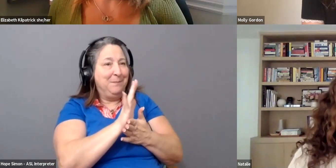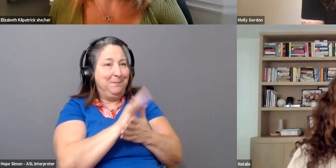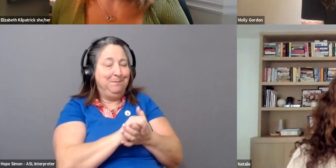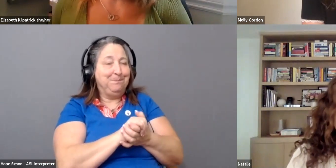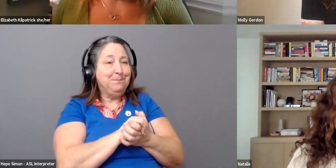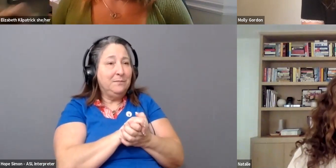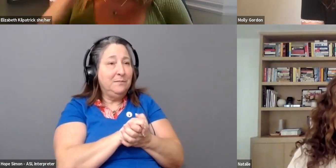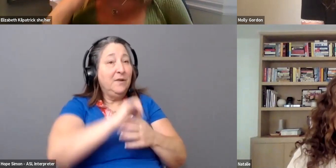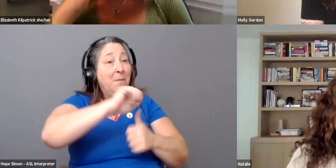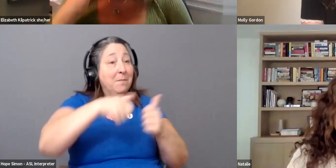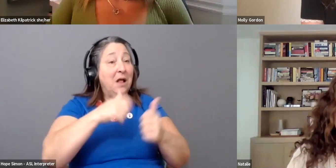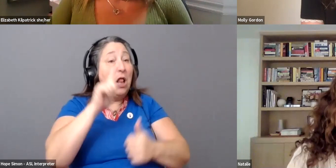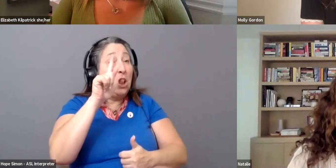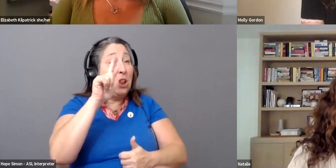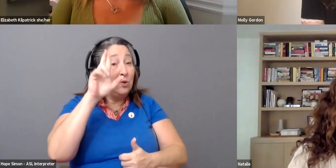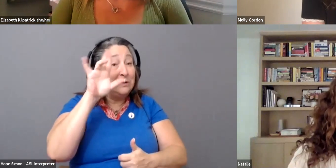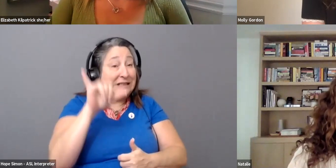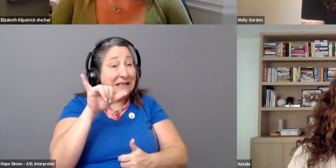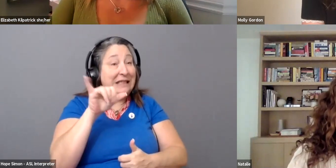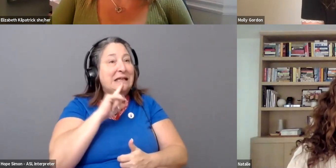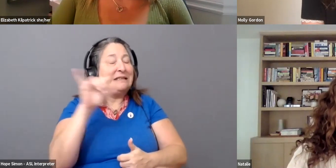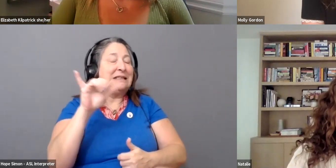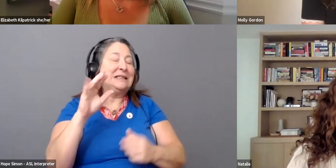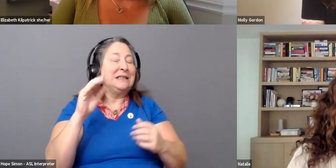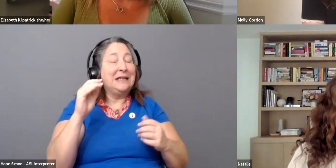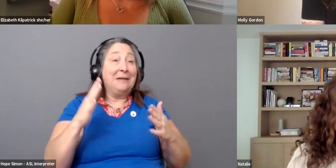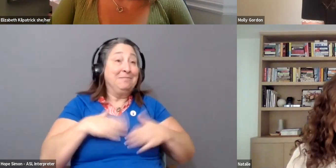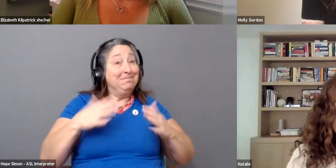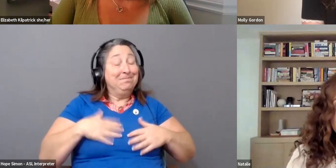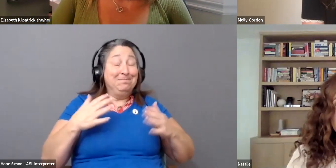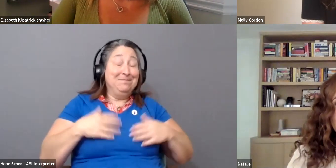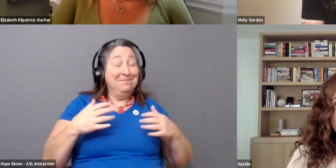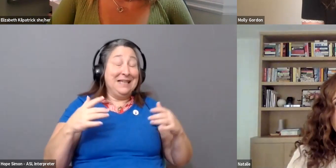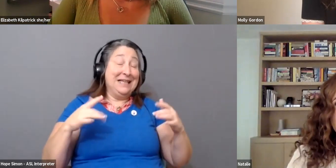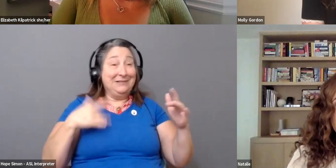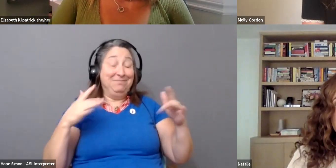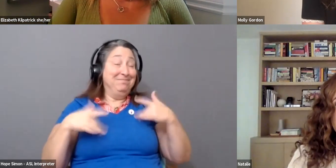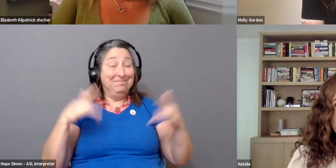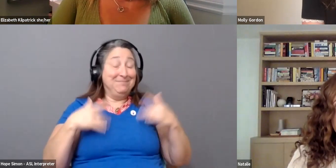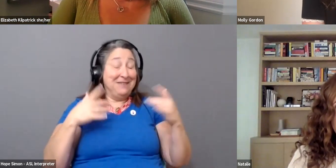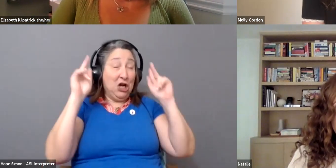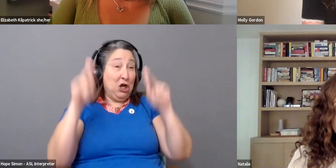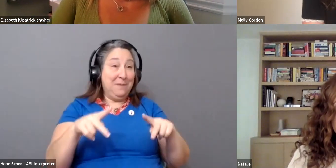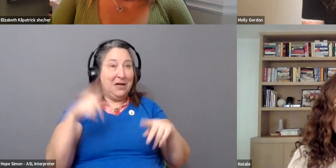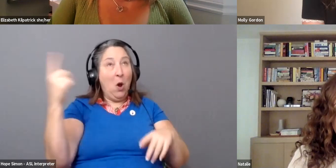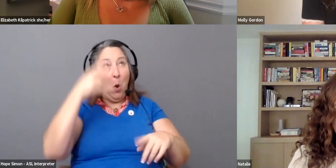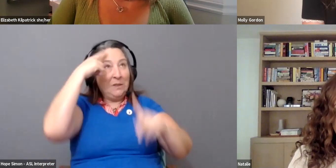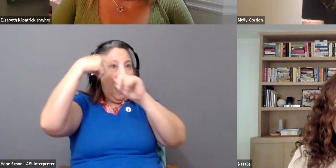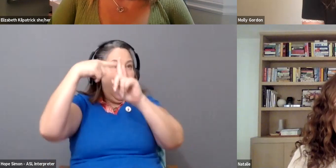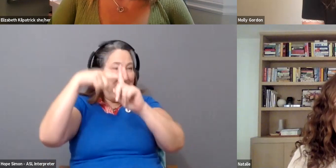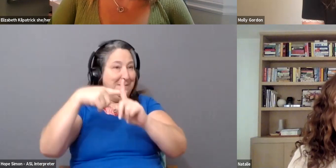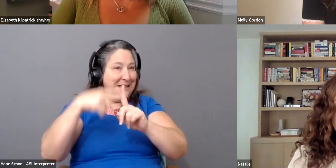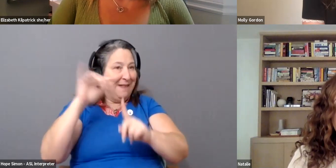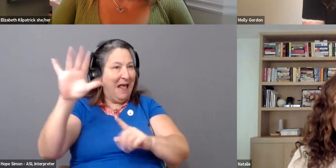Lucy is generally like this bright and sunny human, an eternal optimist in many